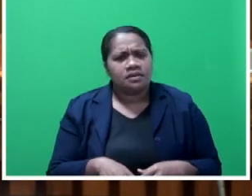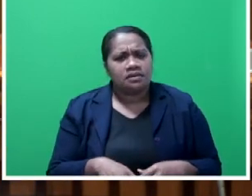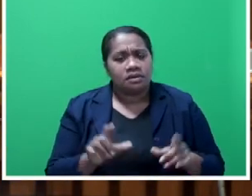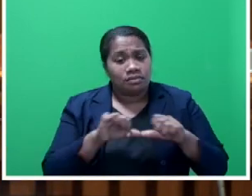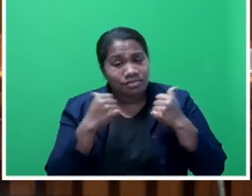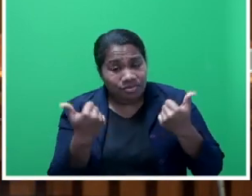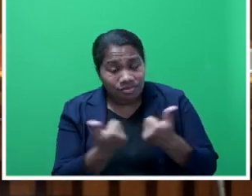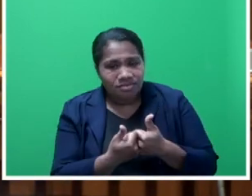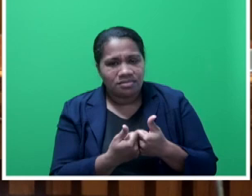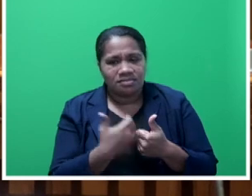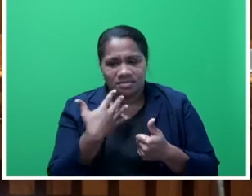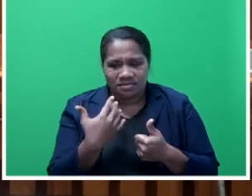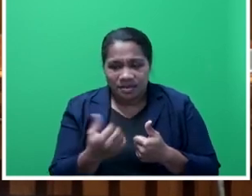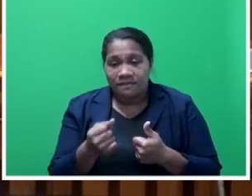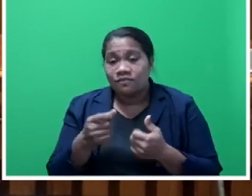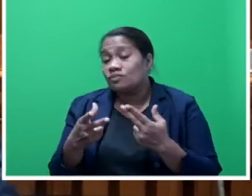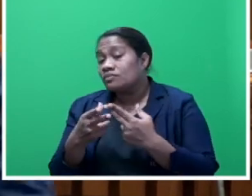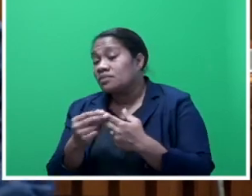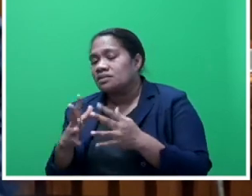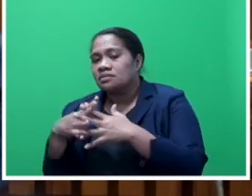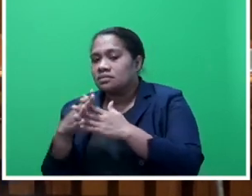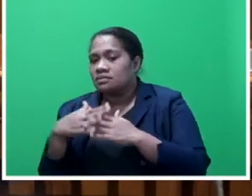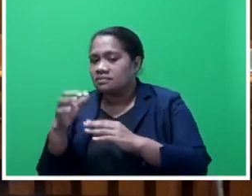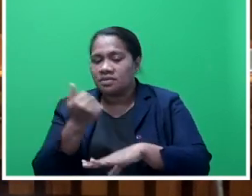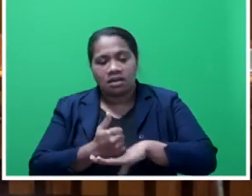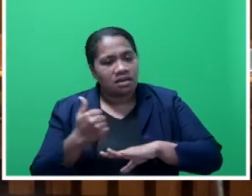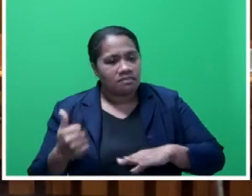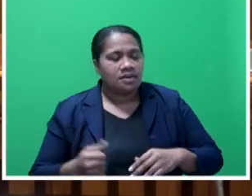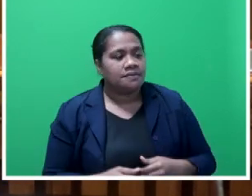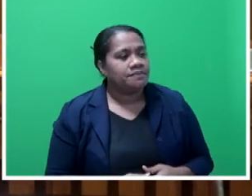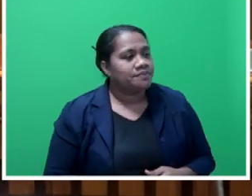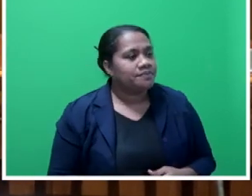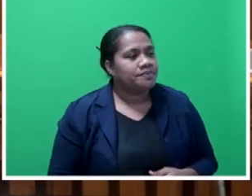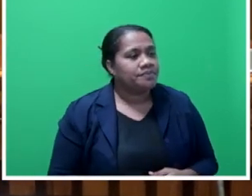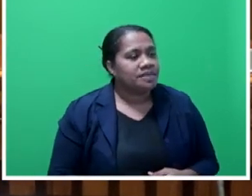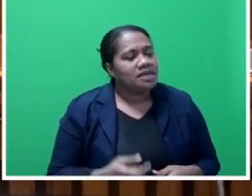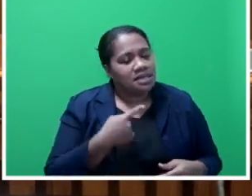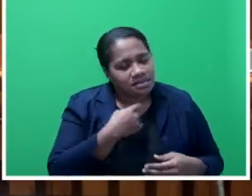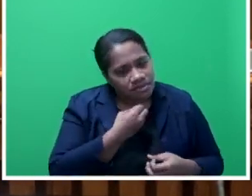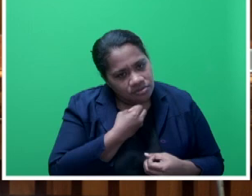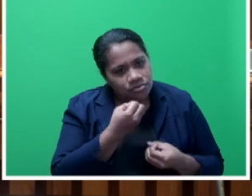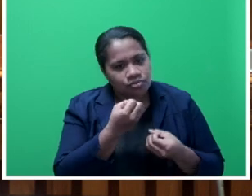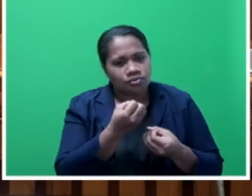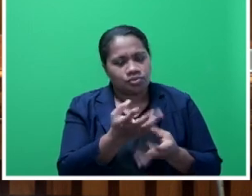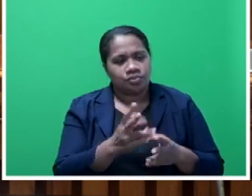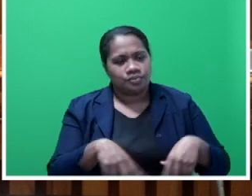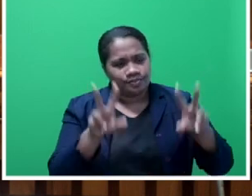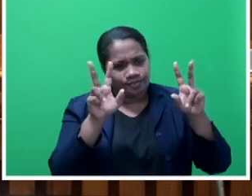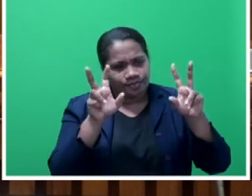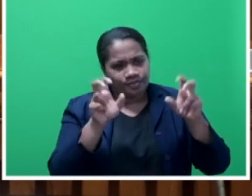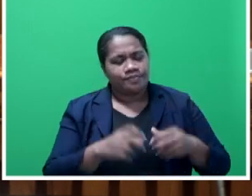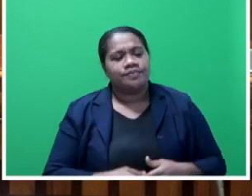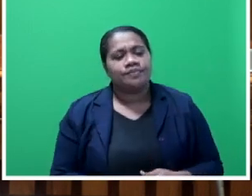government. Mr. Speaker, sir, let me just quote, because of the maxes.